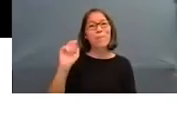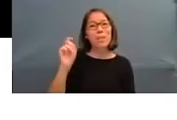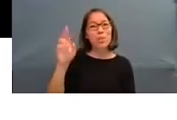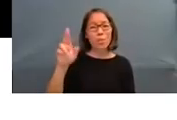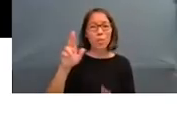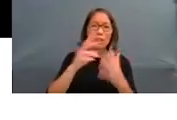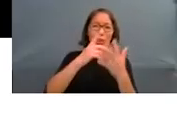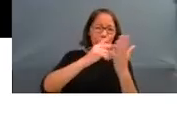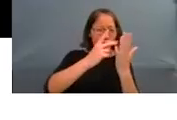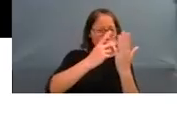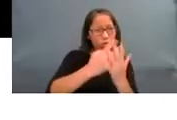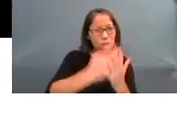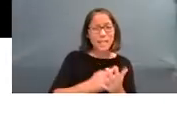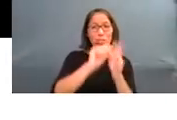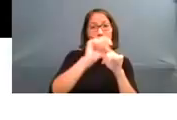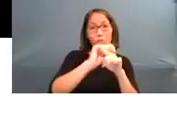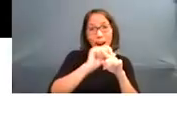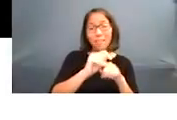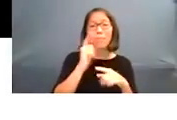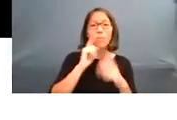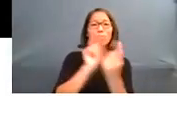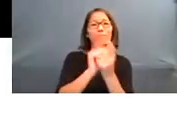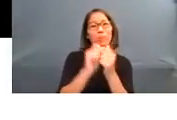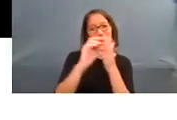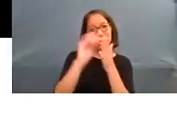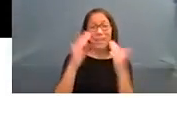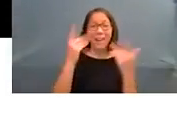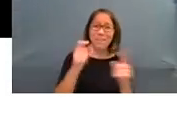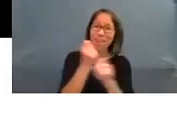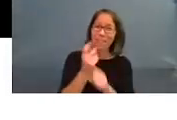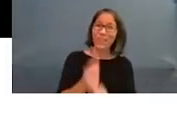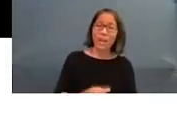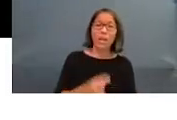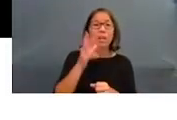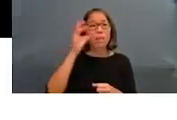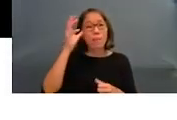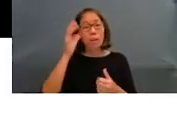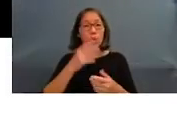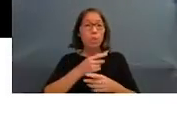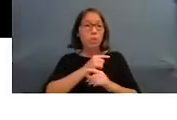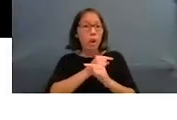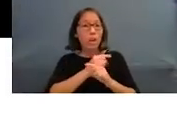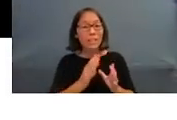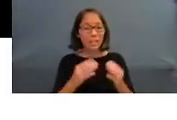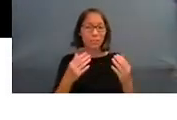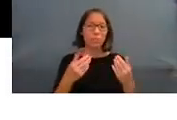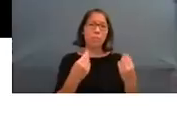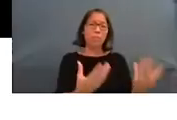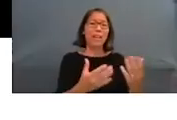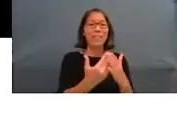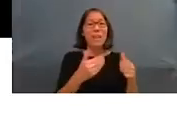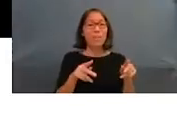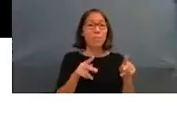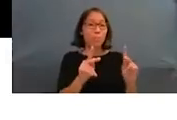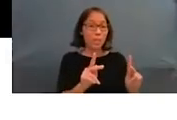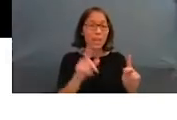trained to meet with students, and that happens annually. Parents or guardians who have provided advanced permission for this type of mentoring must